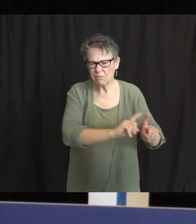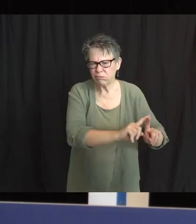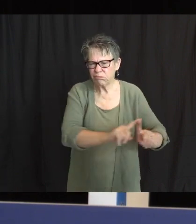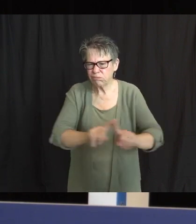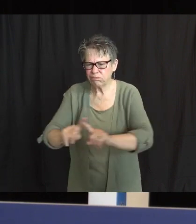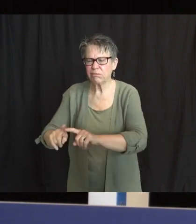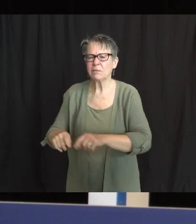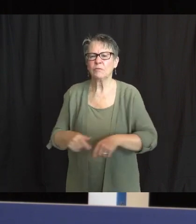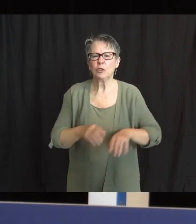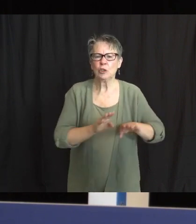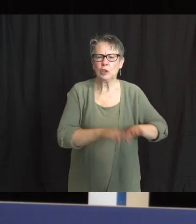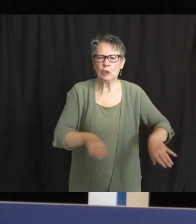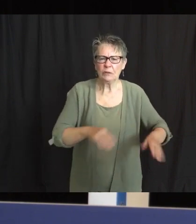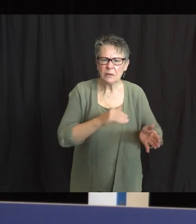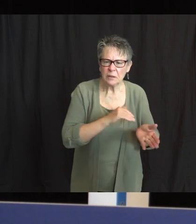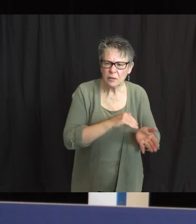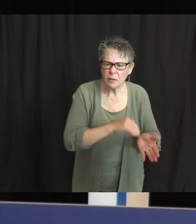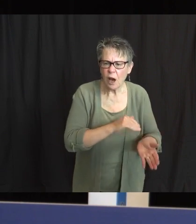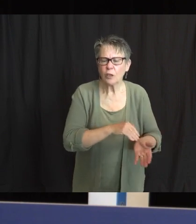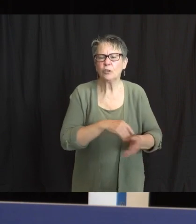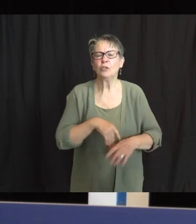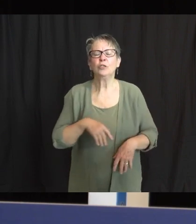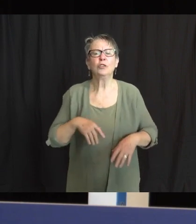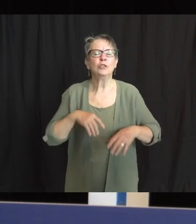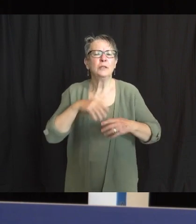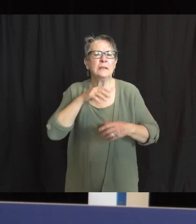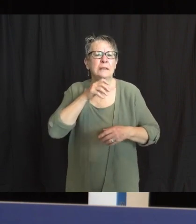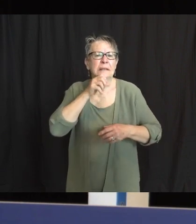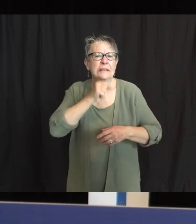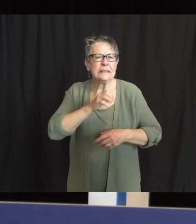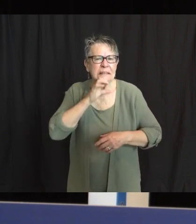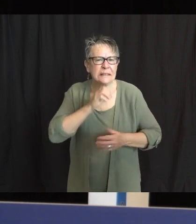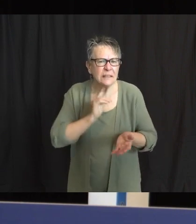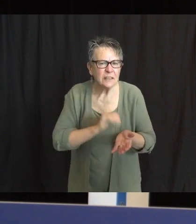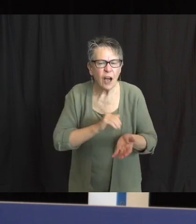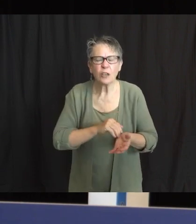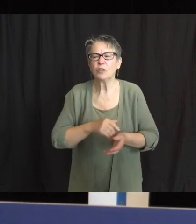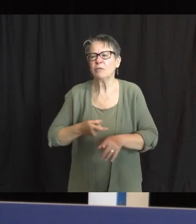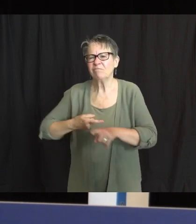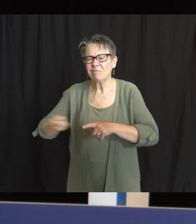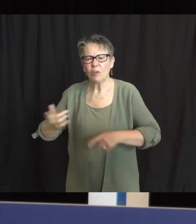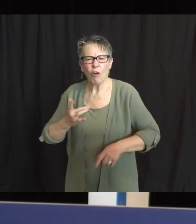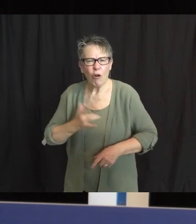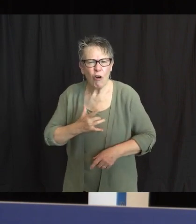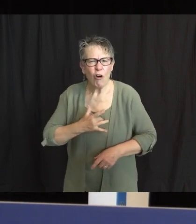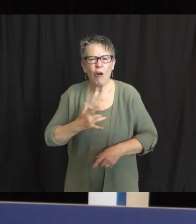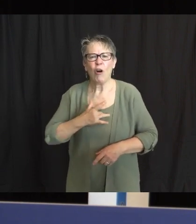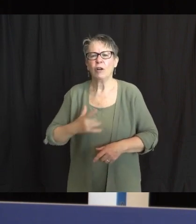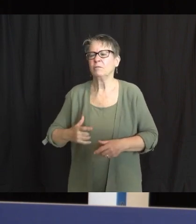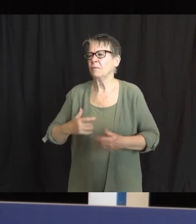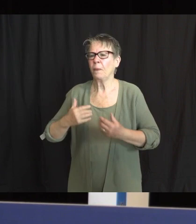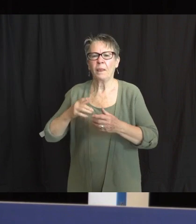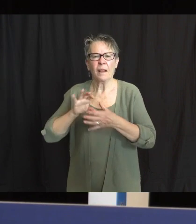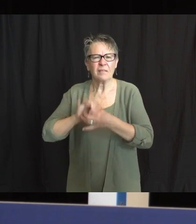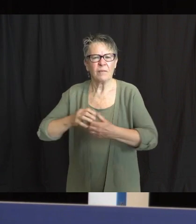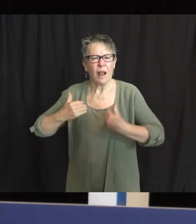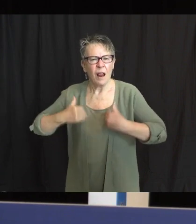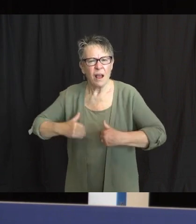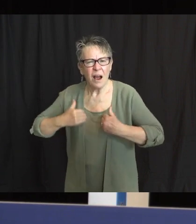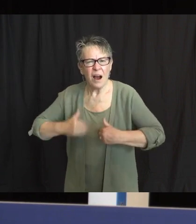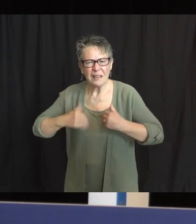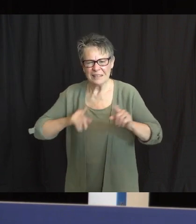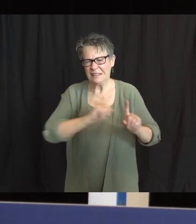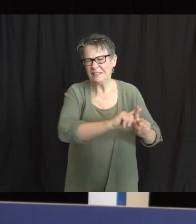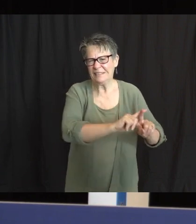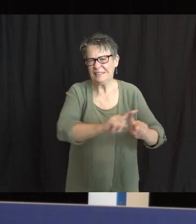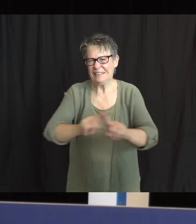infectious disease specialists, pulmonary docs, and others, many of whom had actually experience using remdesivir through participation in